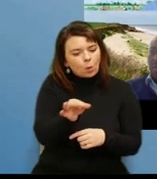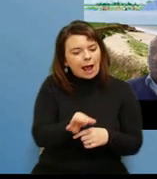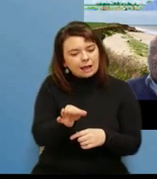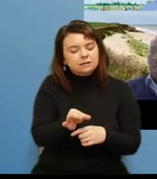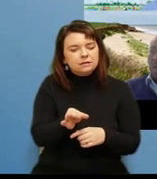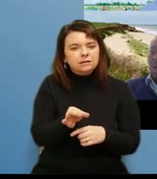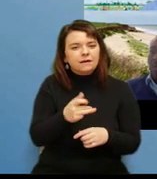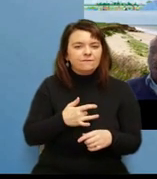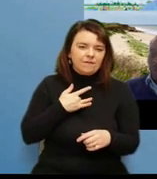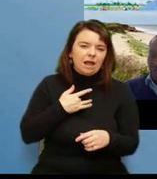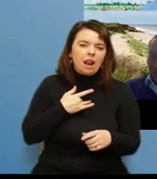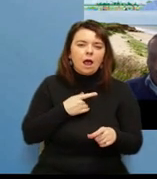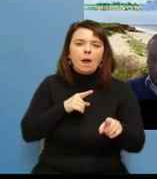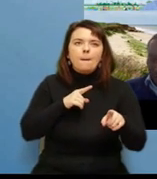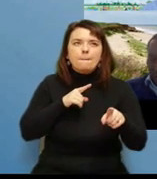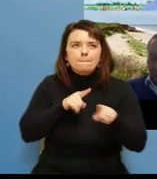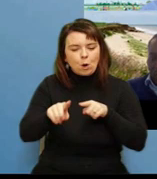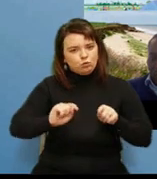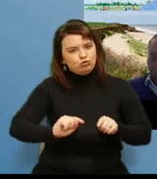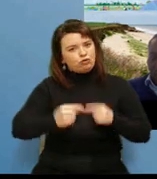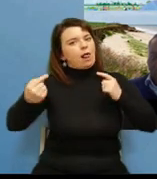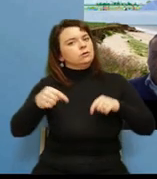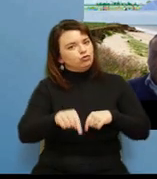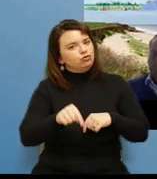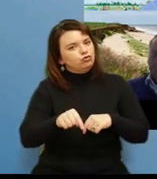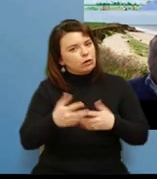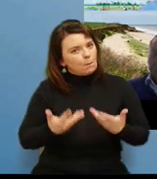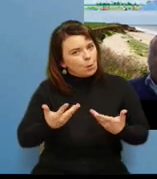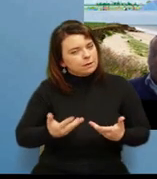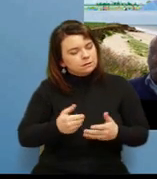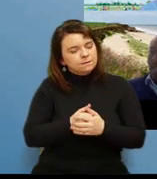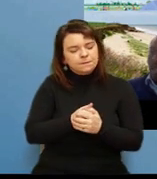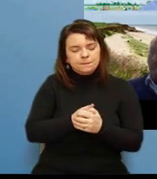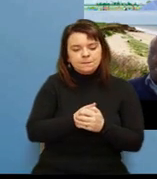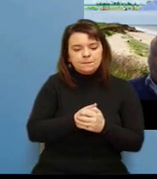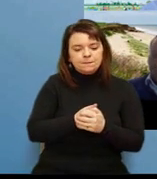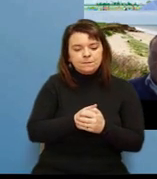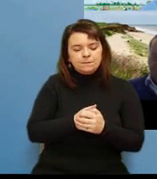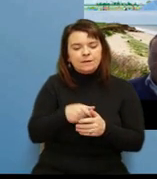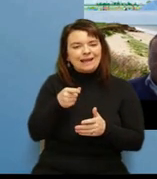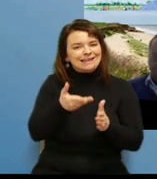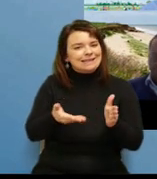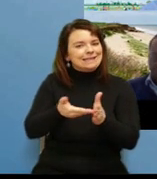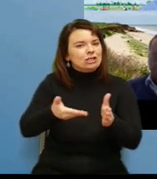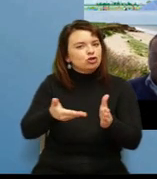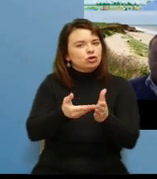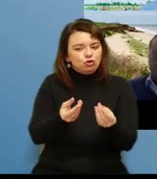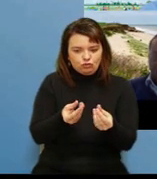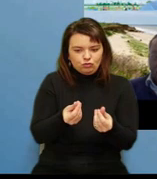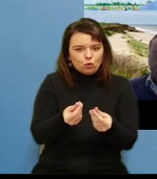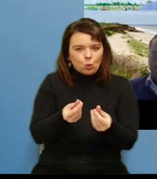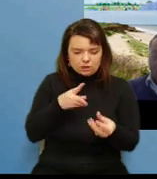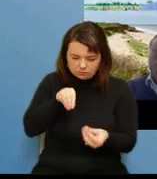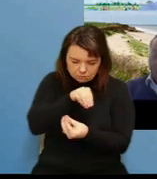that is probably most challenged at the moment, and additional resources are being